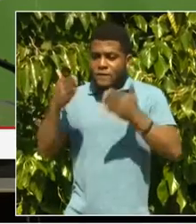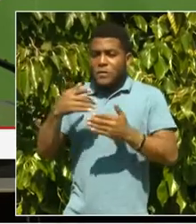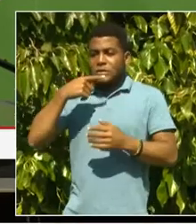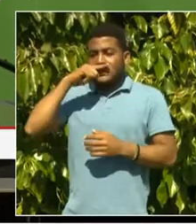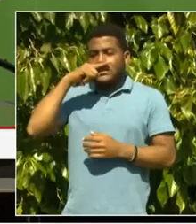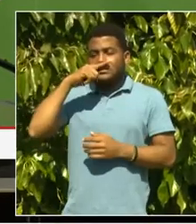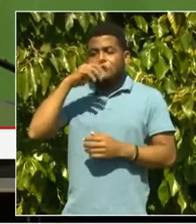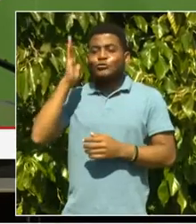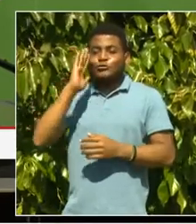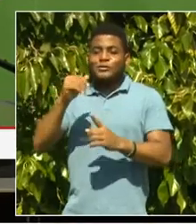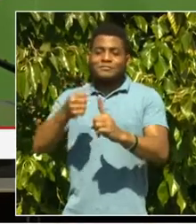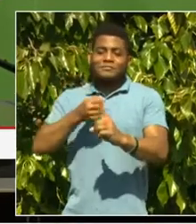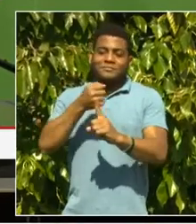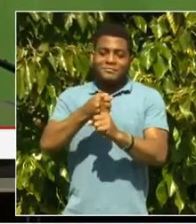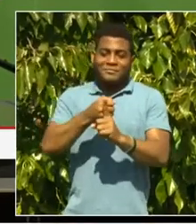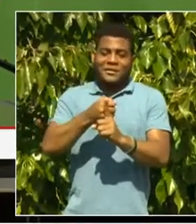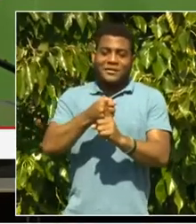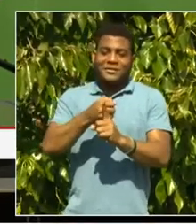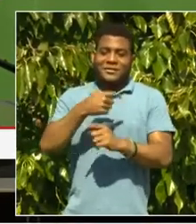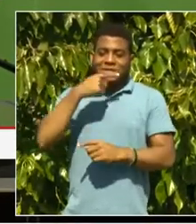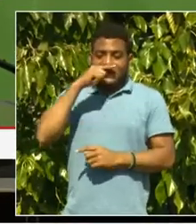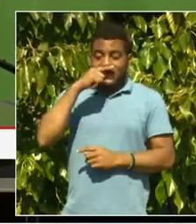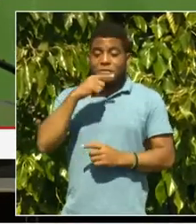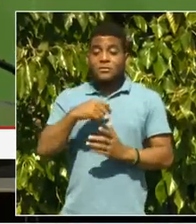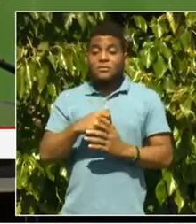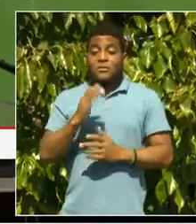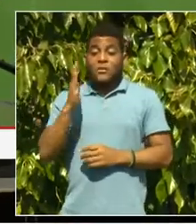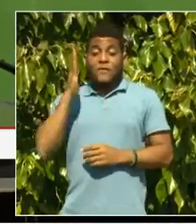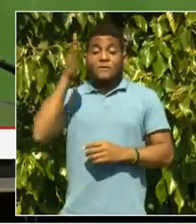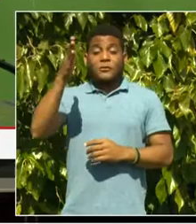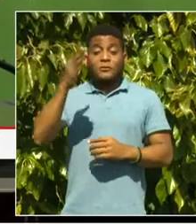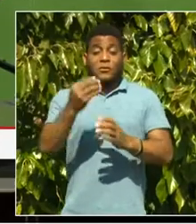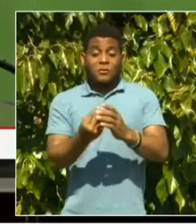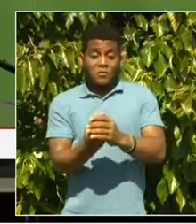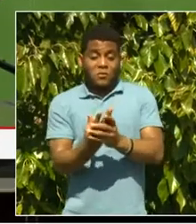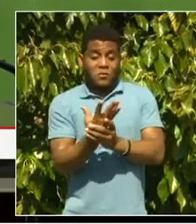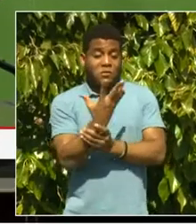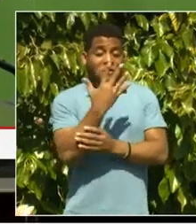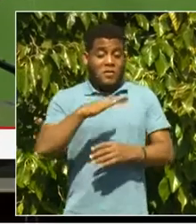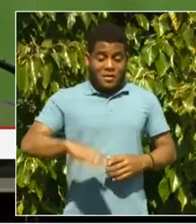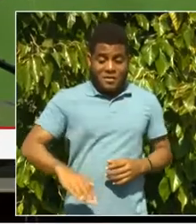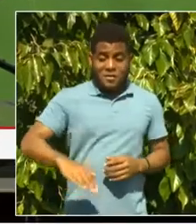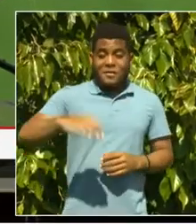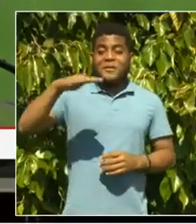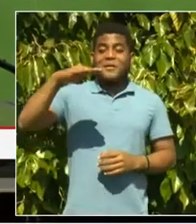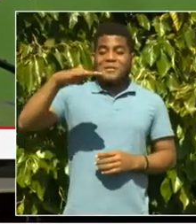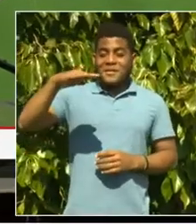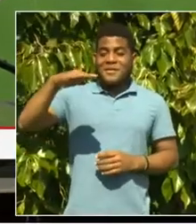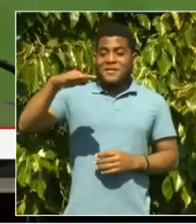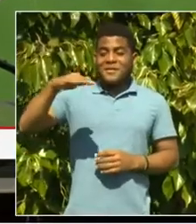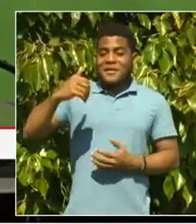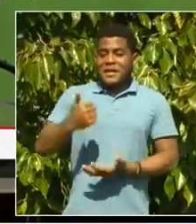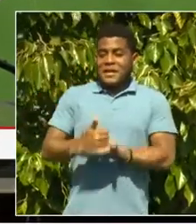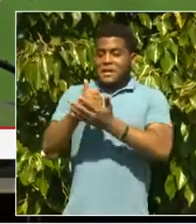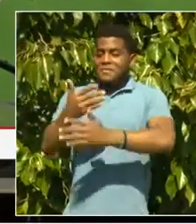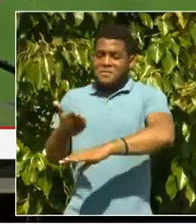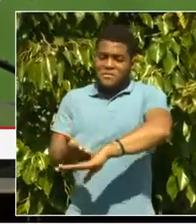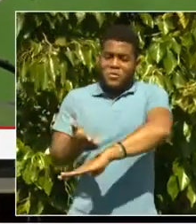will be able to live, what opportunities they will have, and even how long